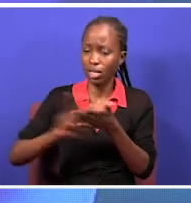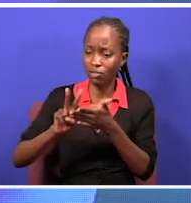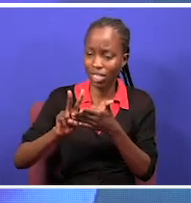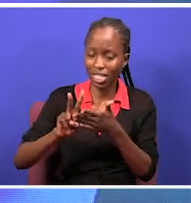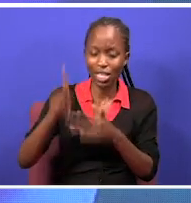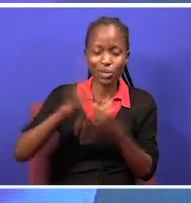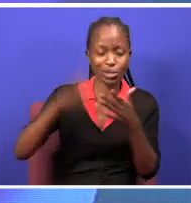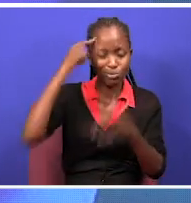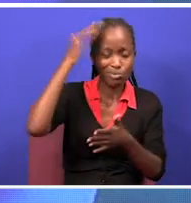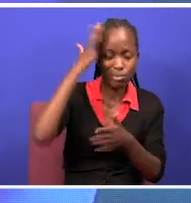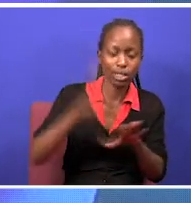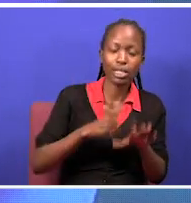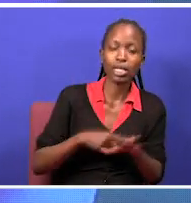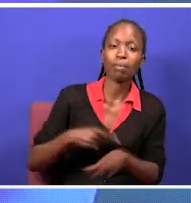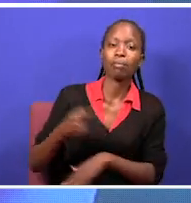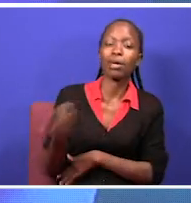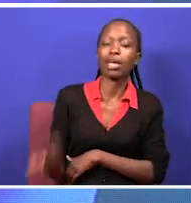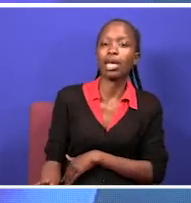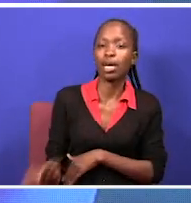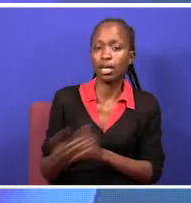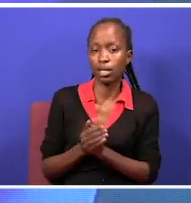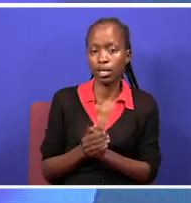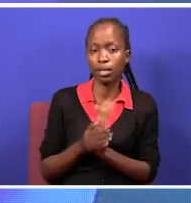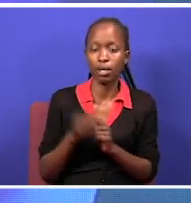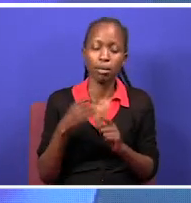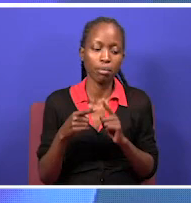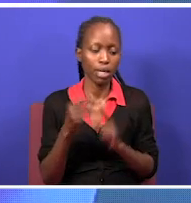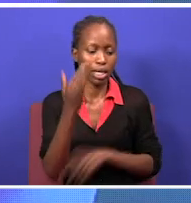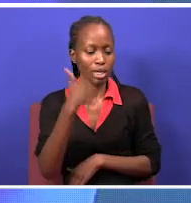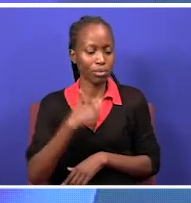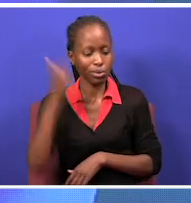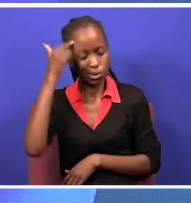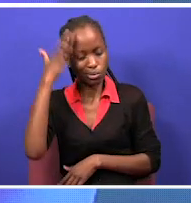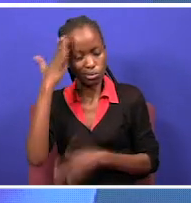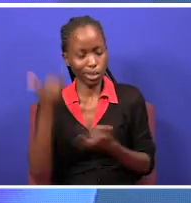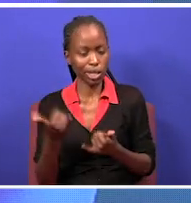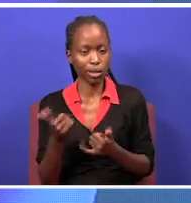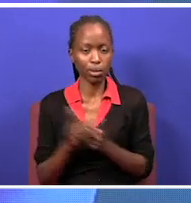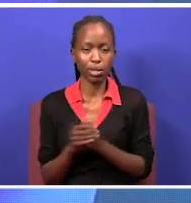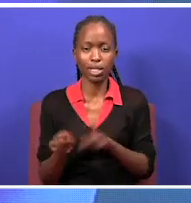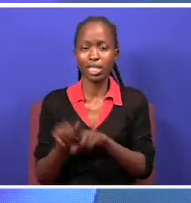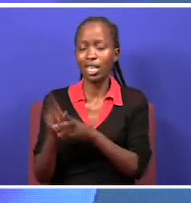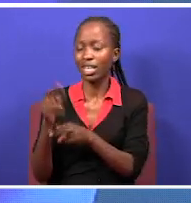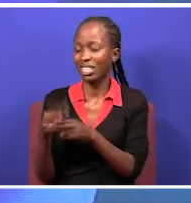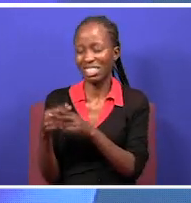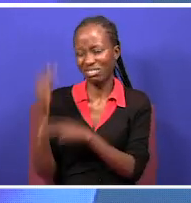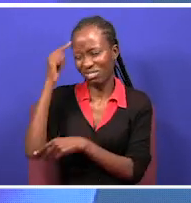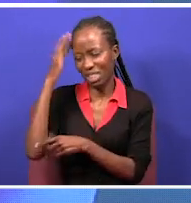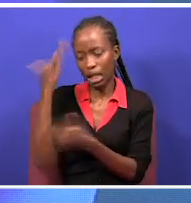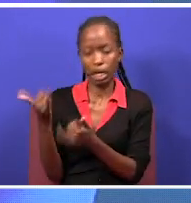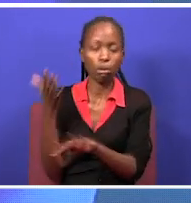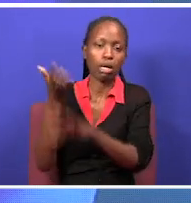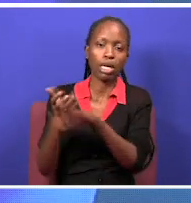I learned at that age. But try to make me memorize anything today, even a name, it becomes a